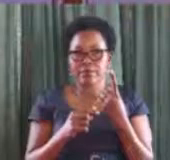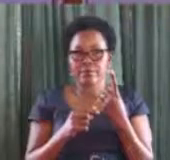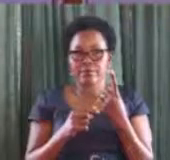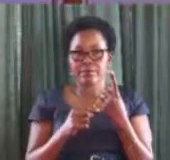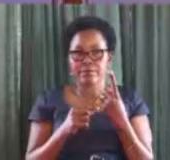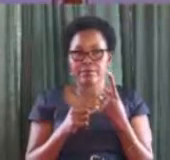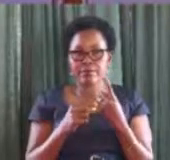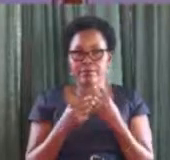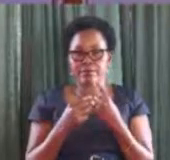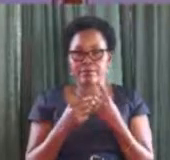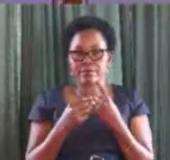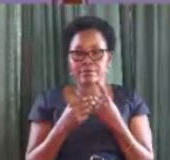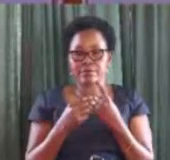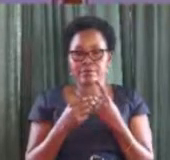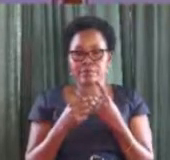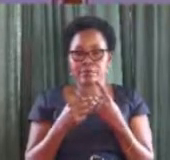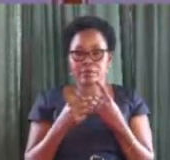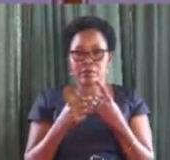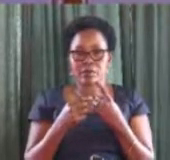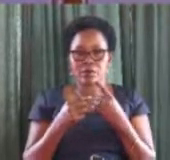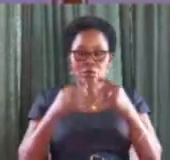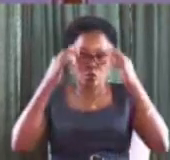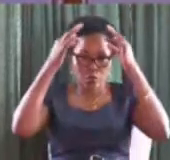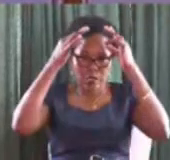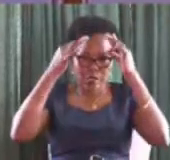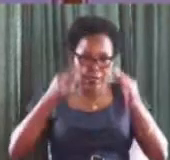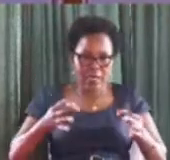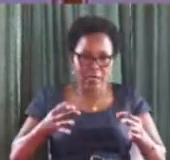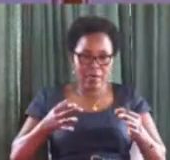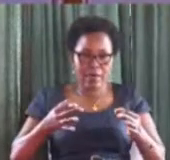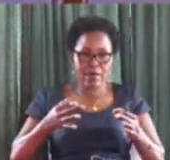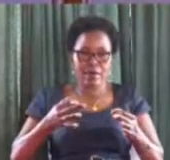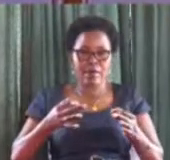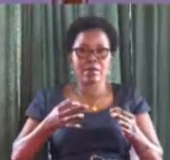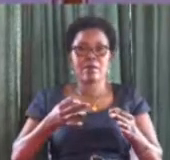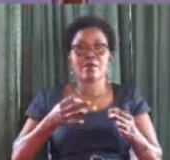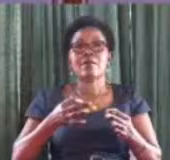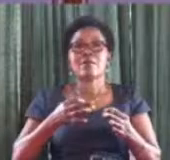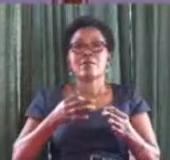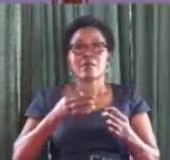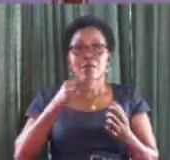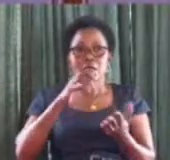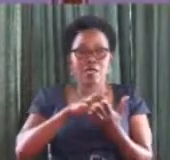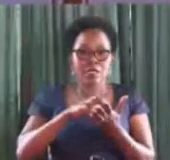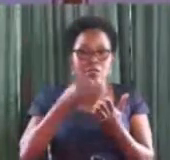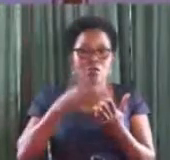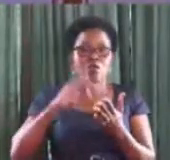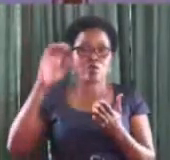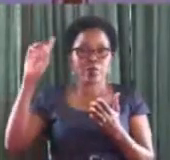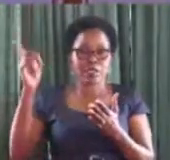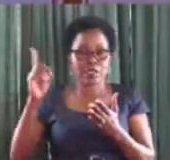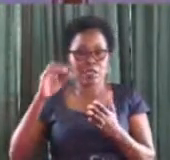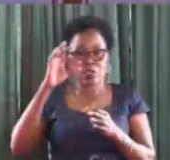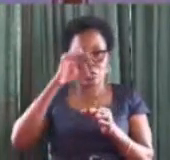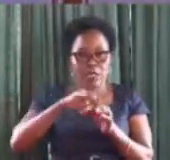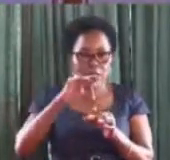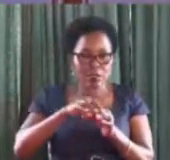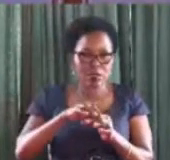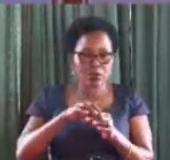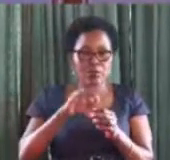to determine disputes regarding presidential elections. It has